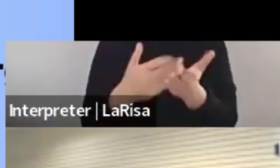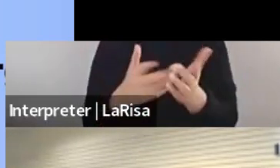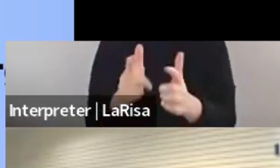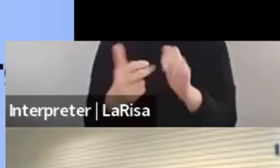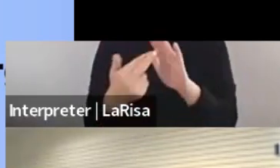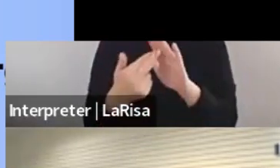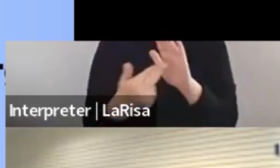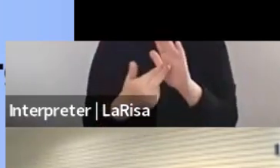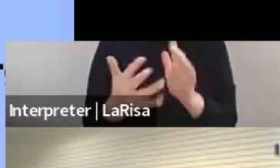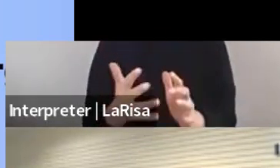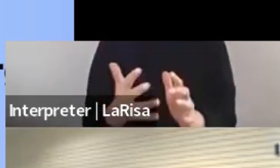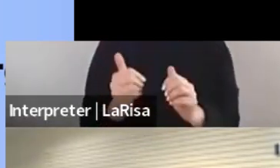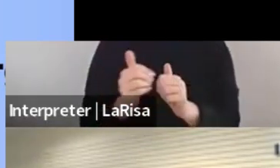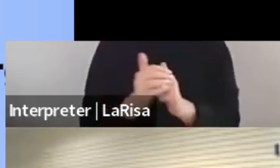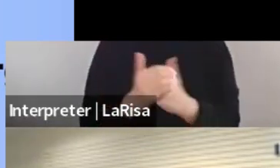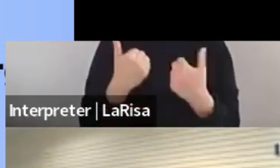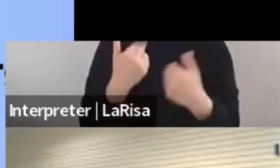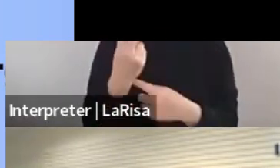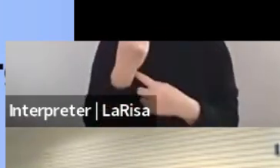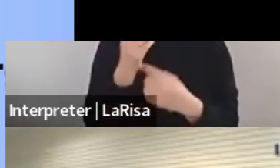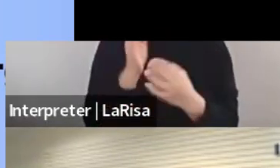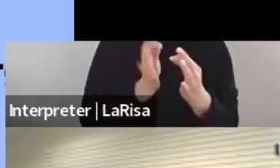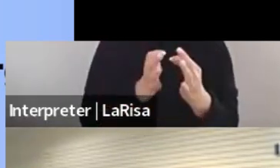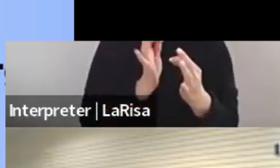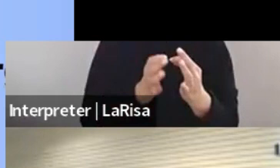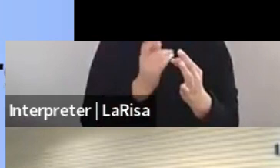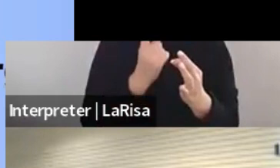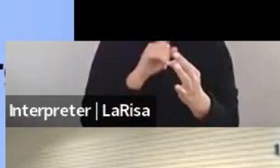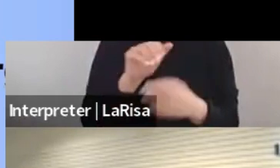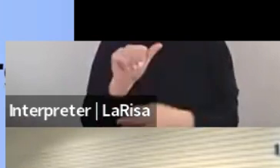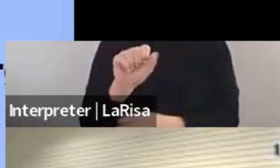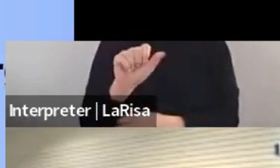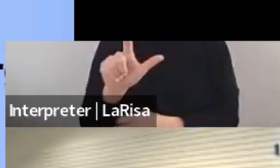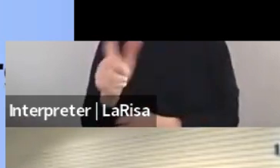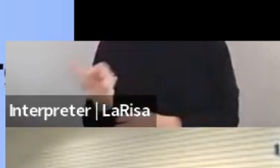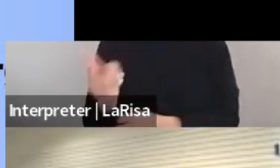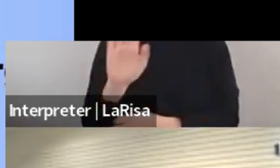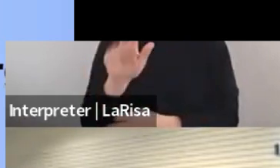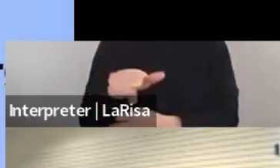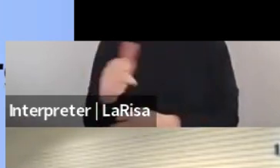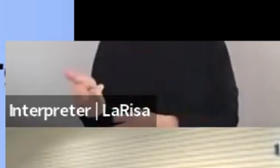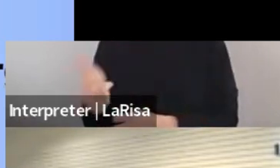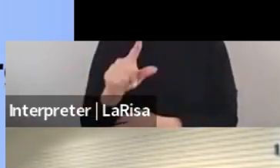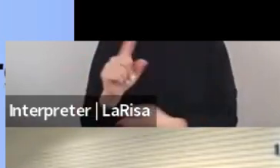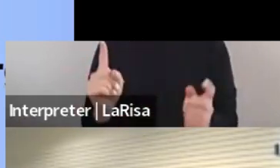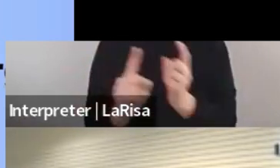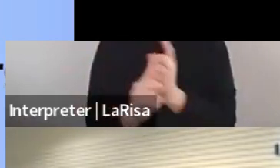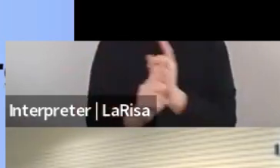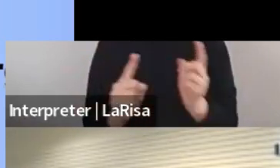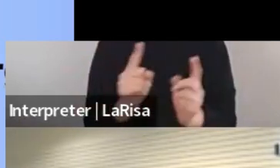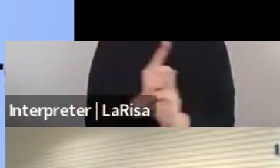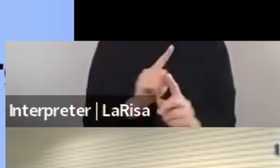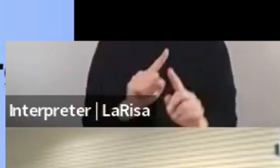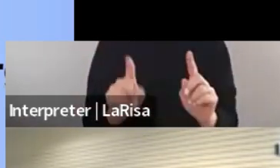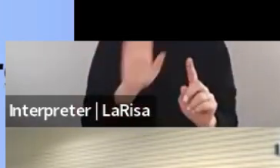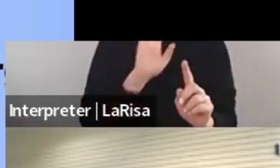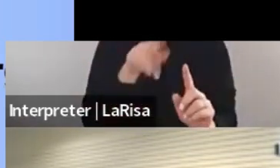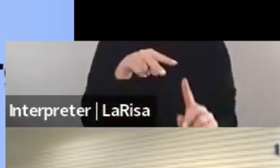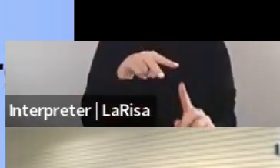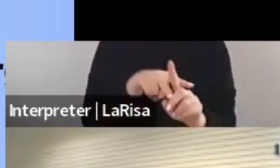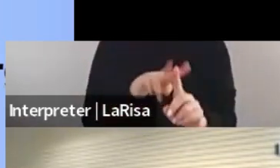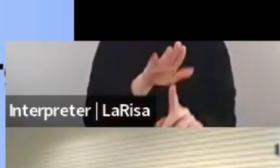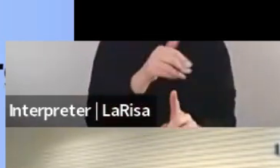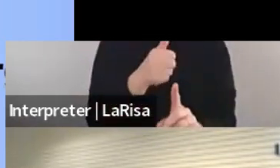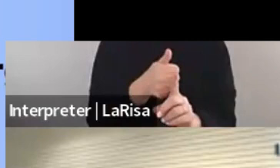nutrition. So just some quick housekeeping items that I want to let you know about. We do have 2 ASL